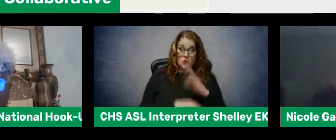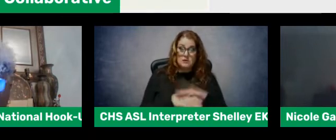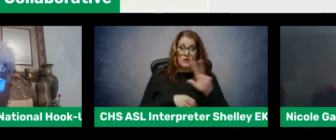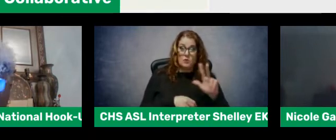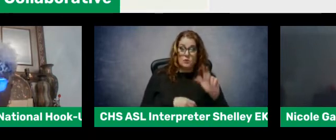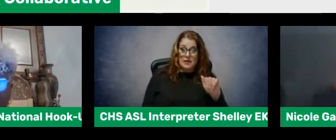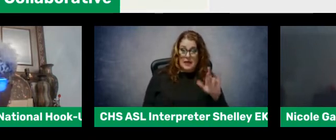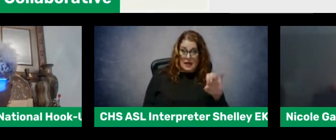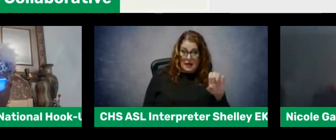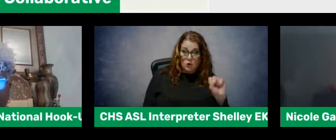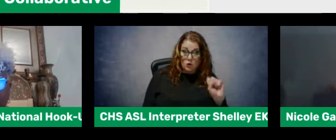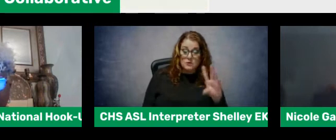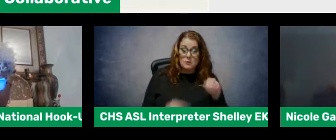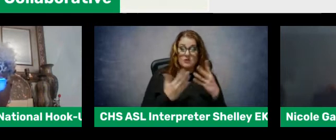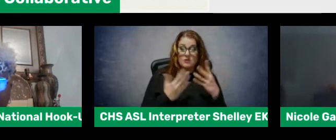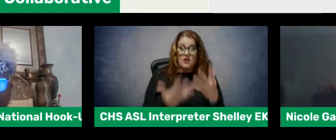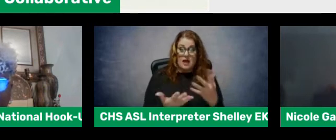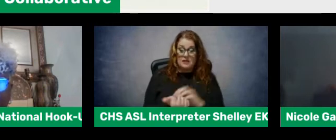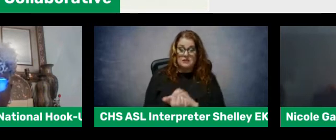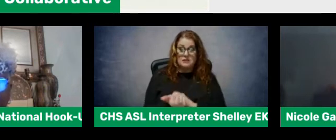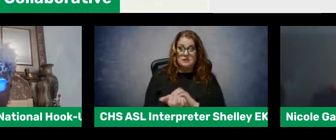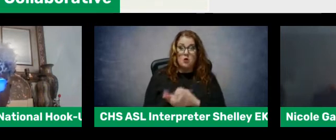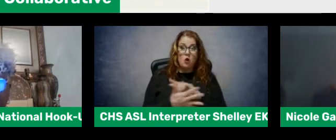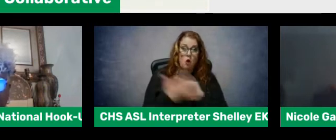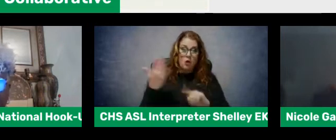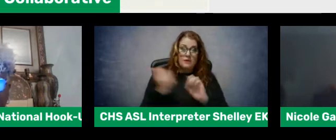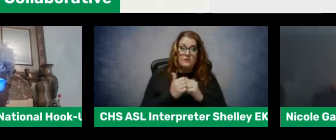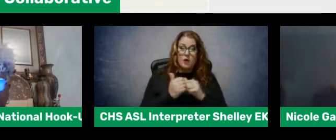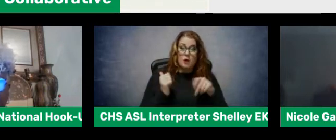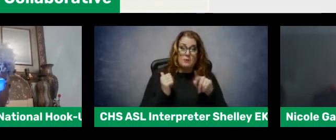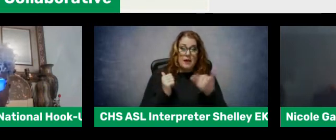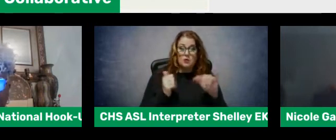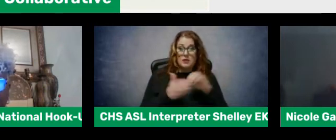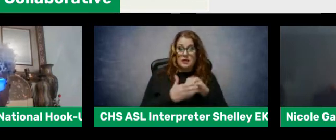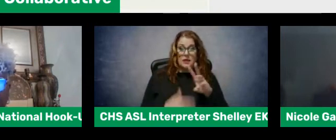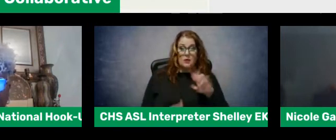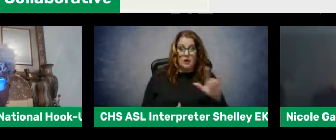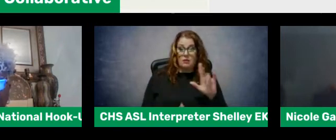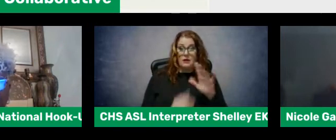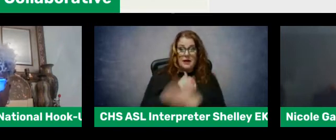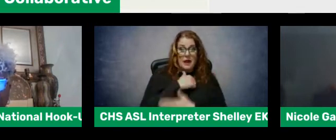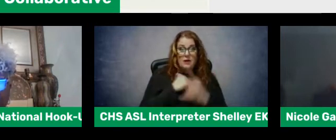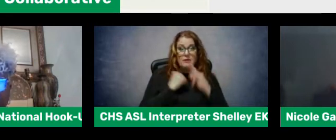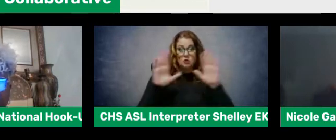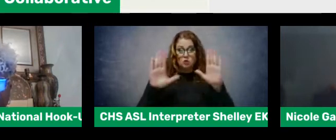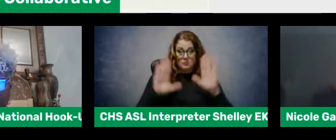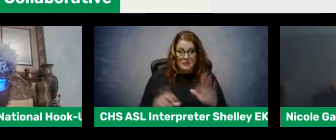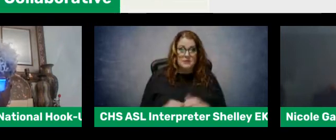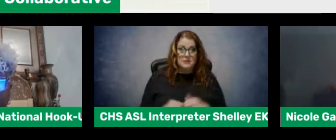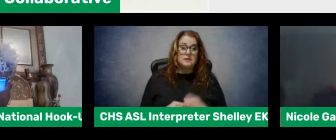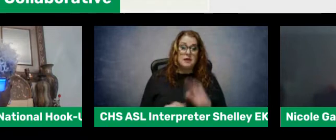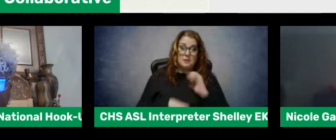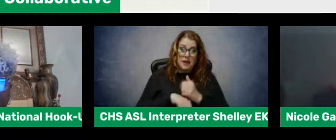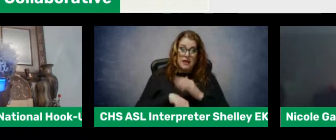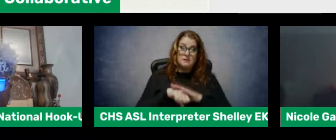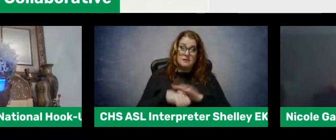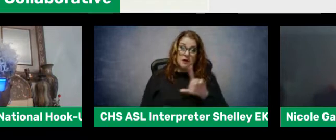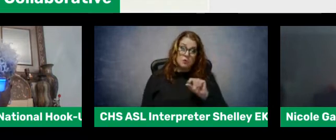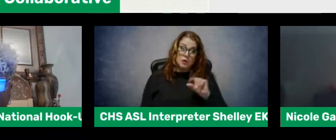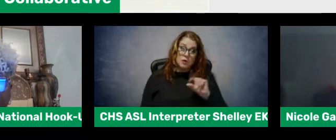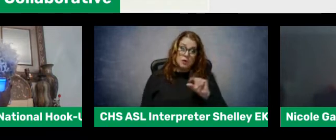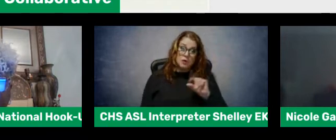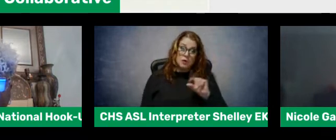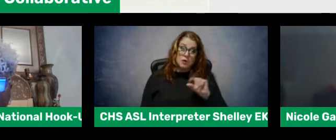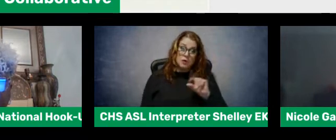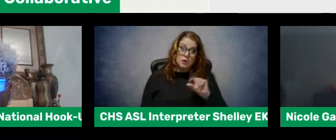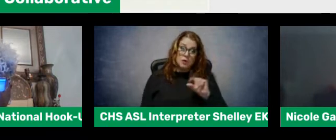acres and provides all of our pantries in Will County. They're just tremendous. So based on 2021, that's our current